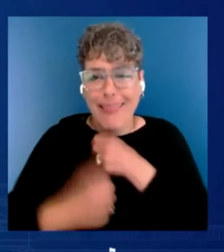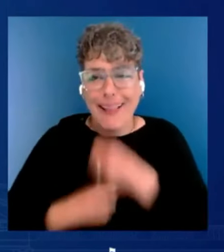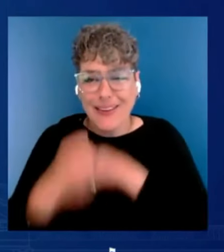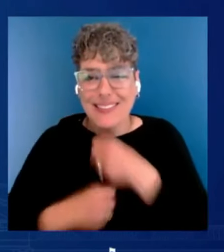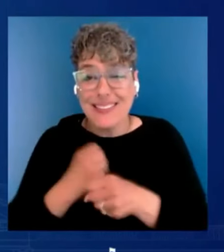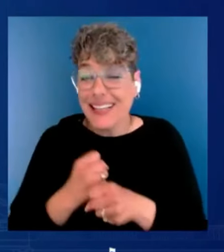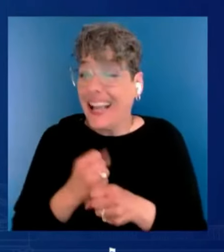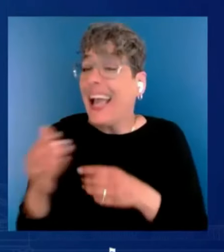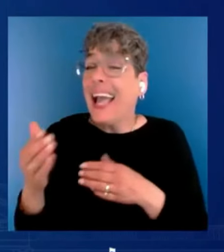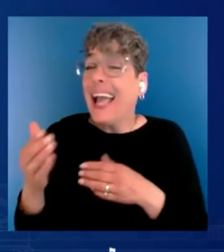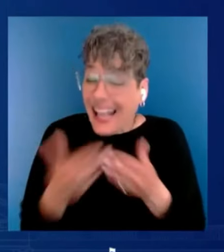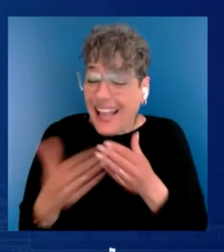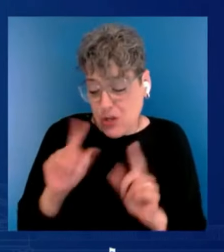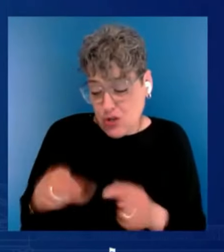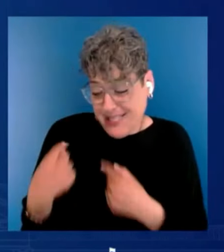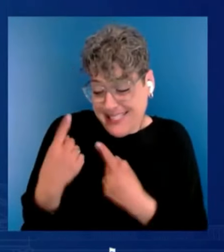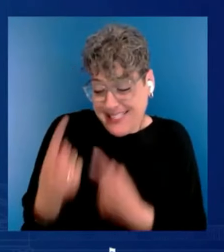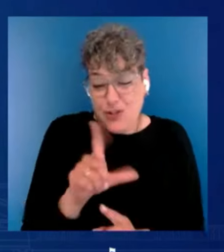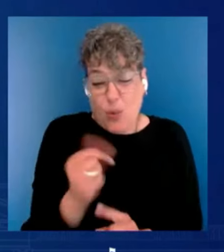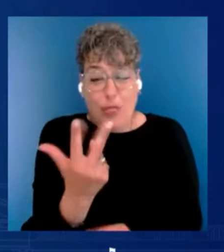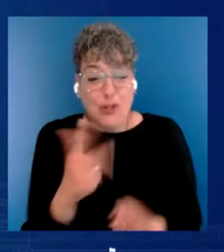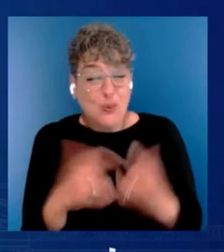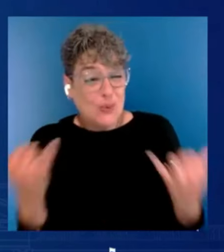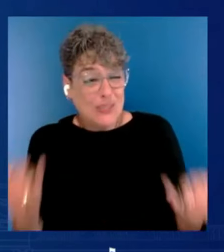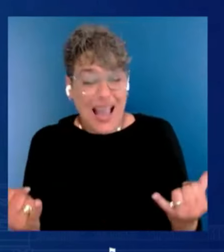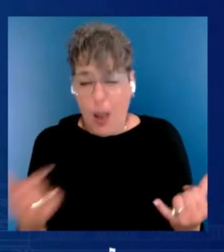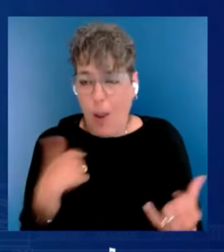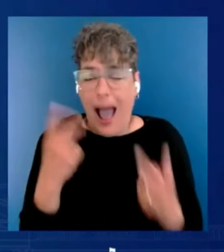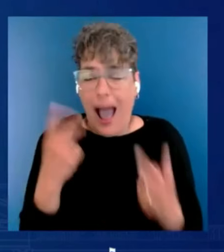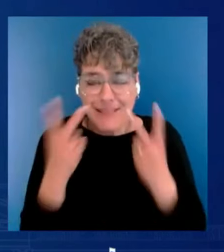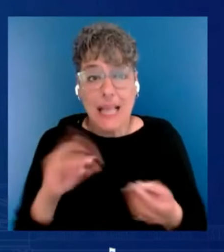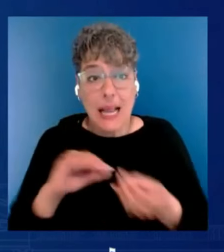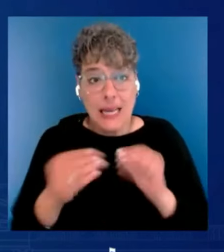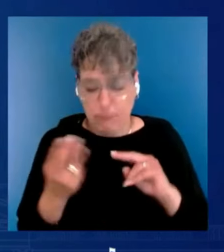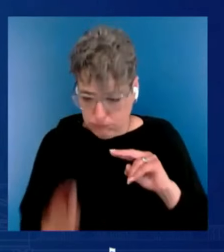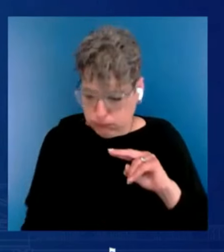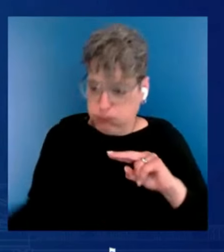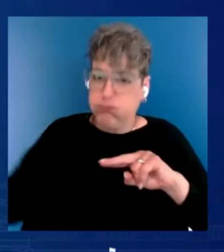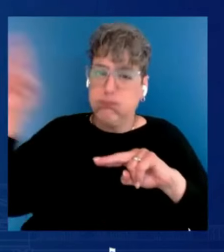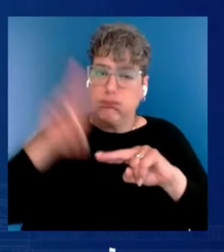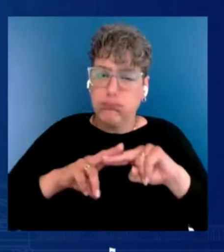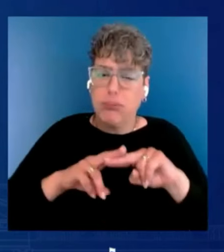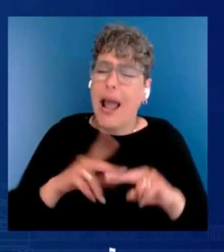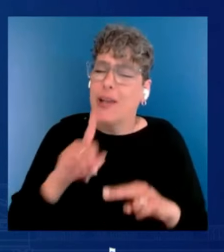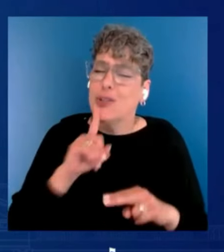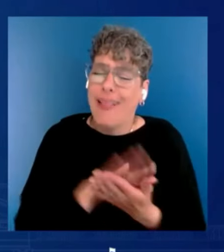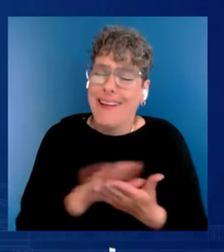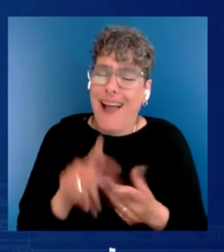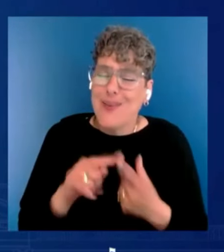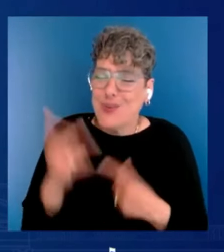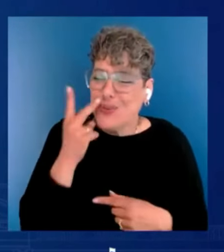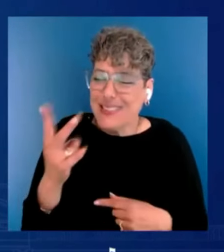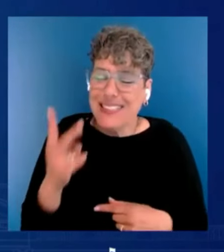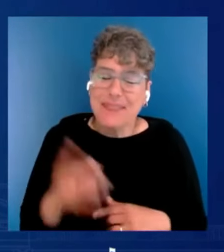been in government, I've seen a significant increase in our representation. It's been really profound to see. But one thing I'll tell you